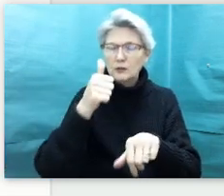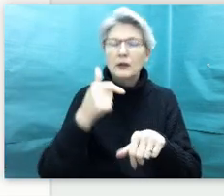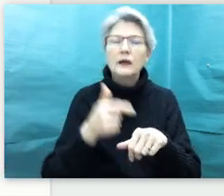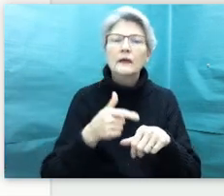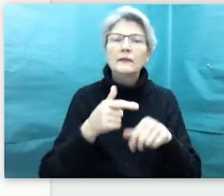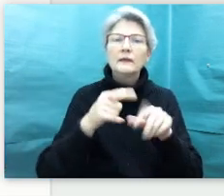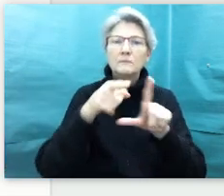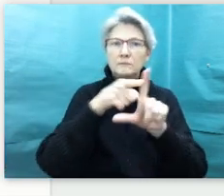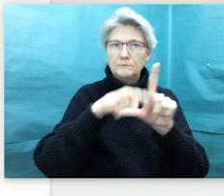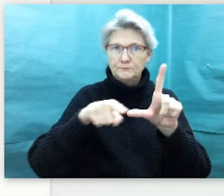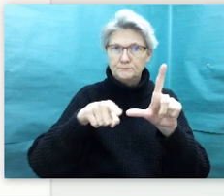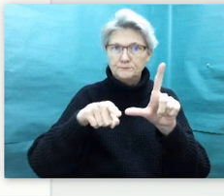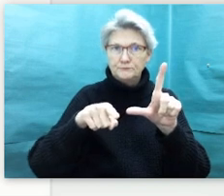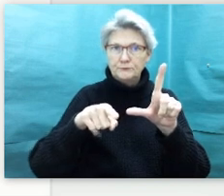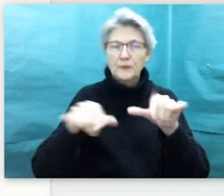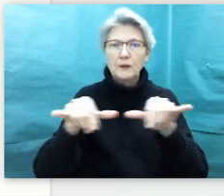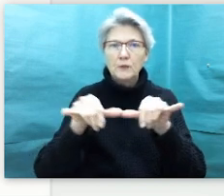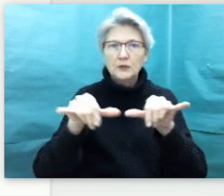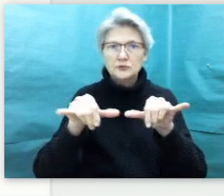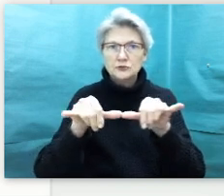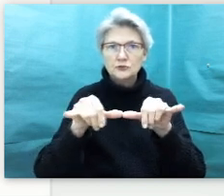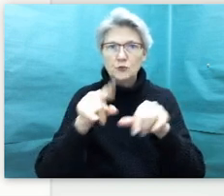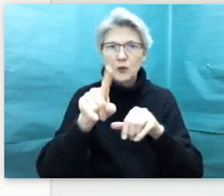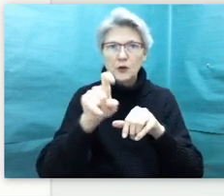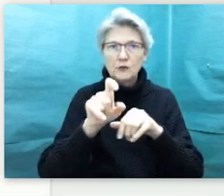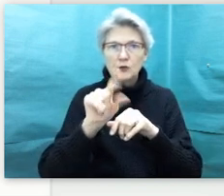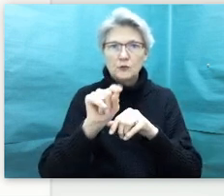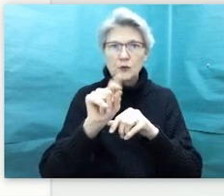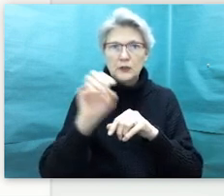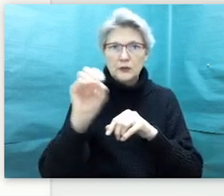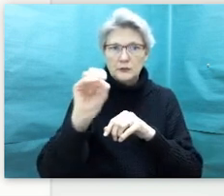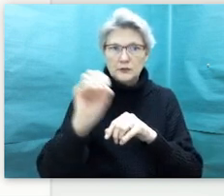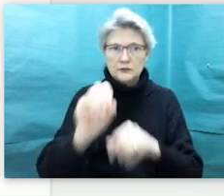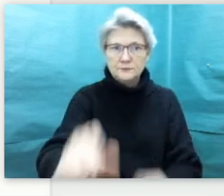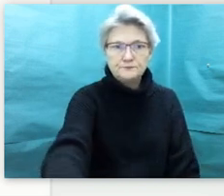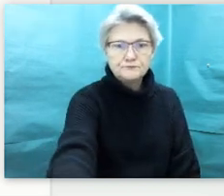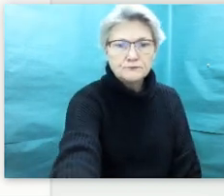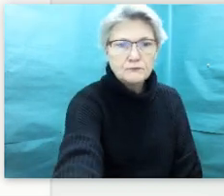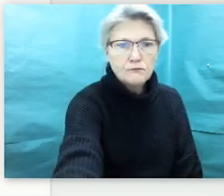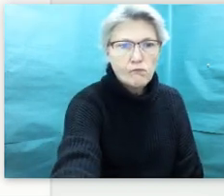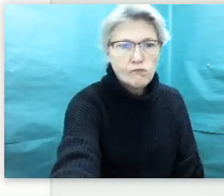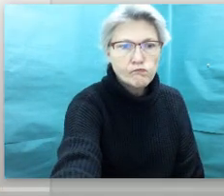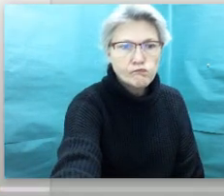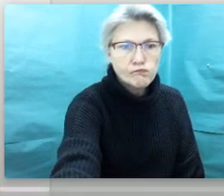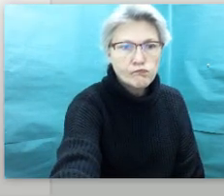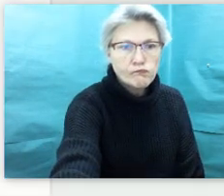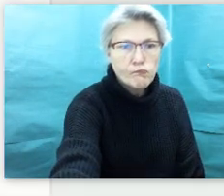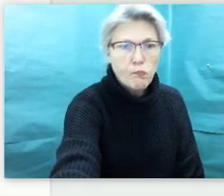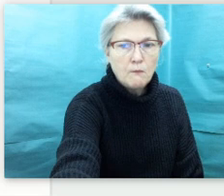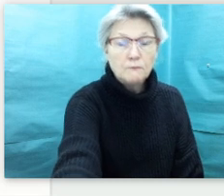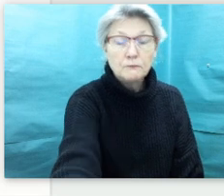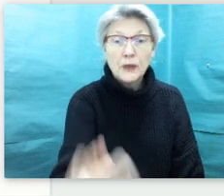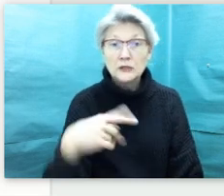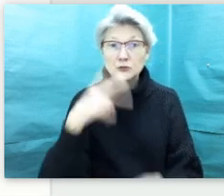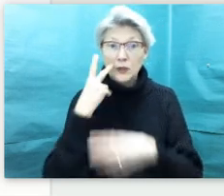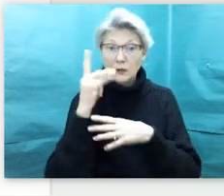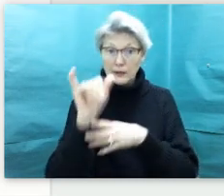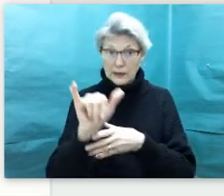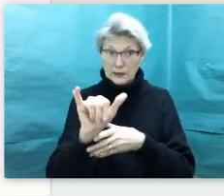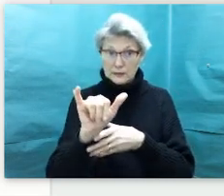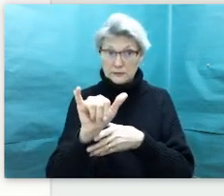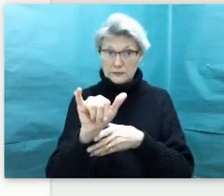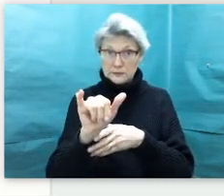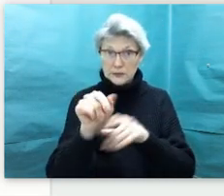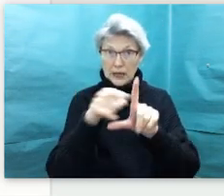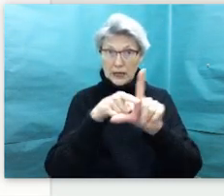Now, as we look at our angle created by her arms, as well as the measurement of the angle, how would we classify it? Would